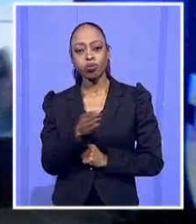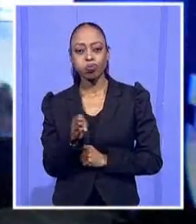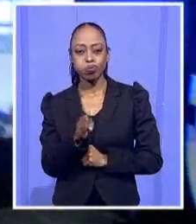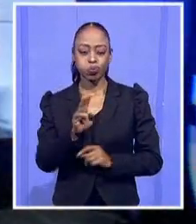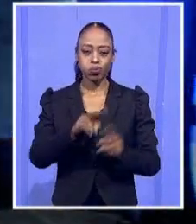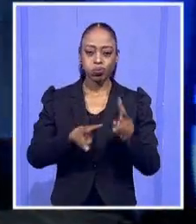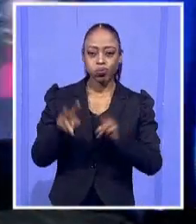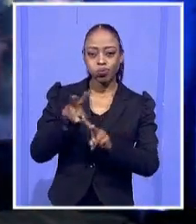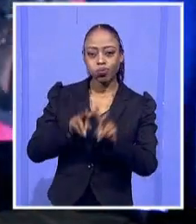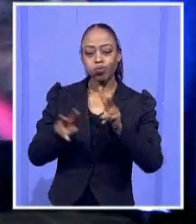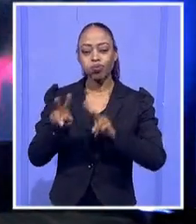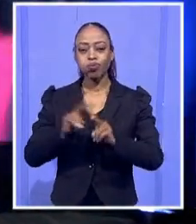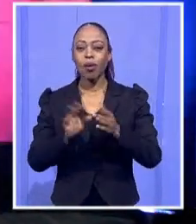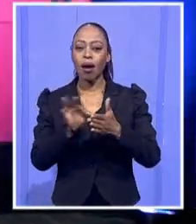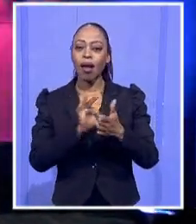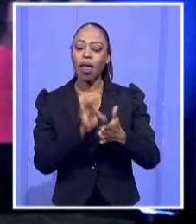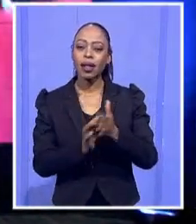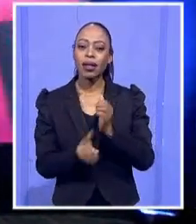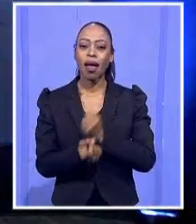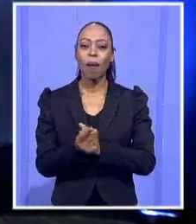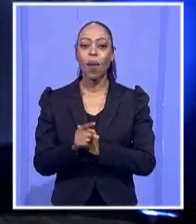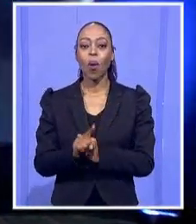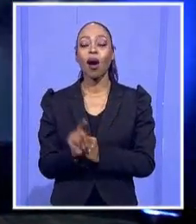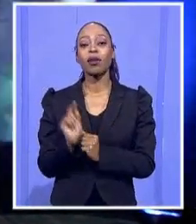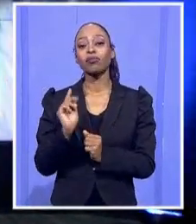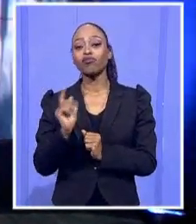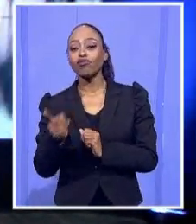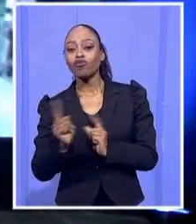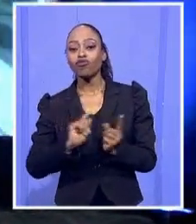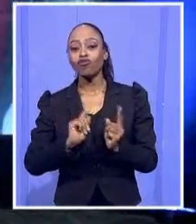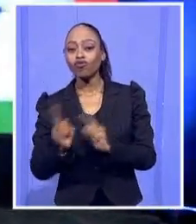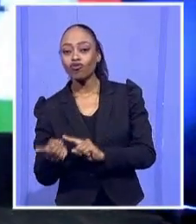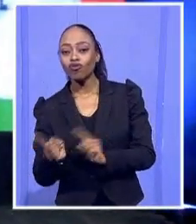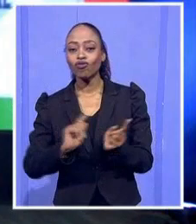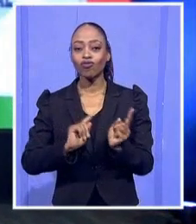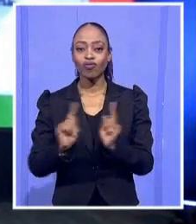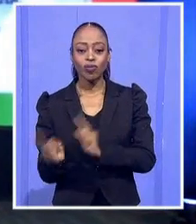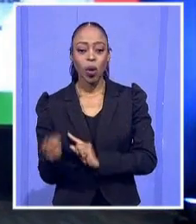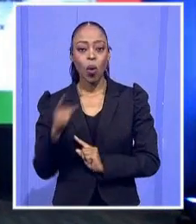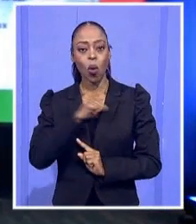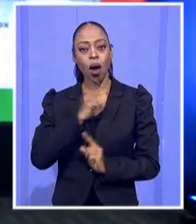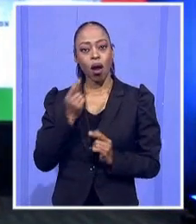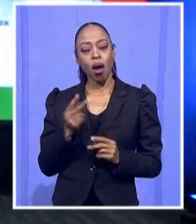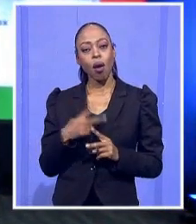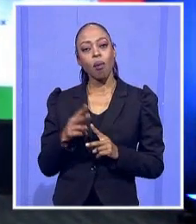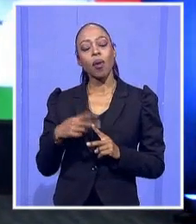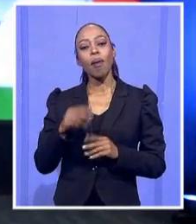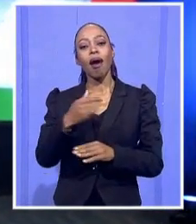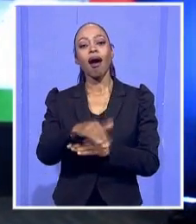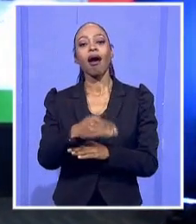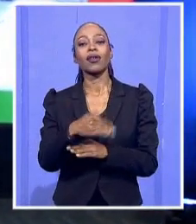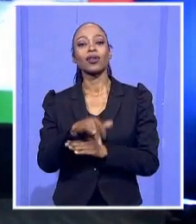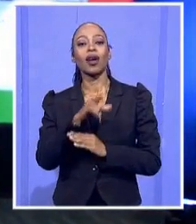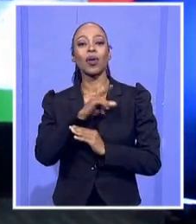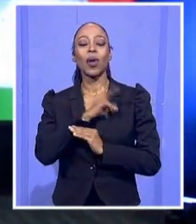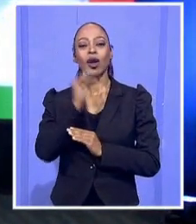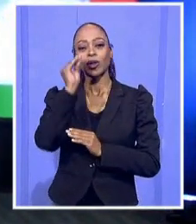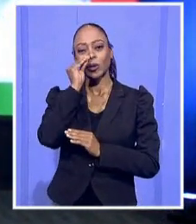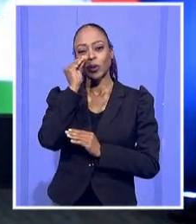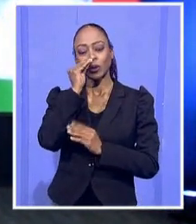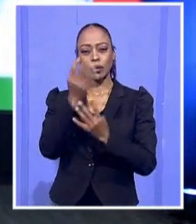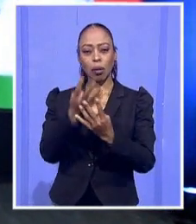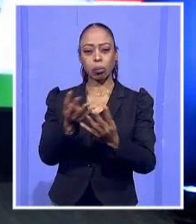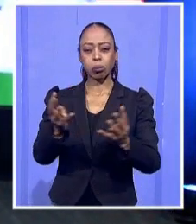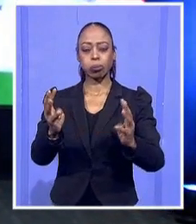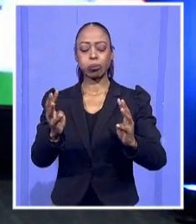as Kenyans decide. We'll be touching base with her. As you can see now, she's making her way there now outside. There's a media scrum there, as you